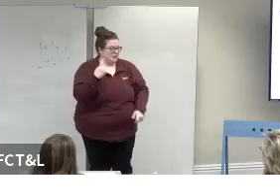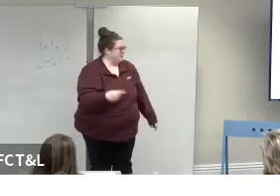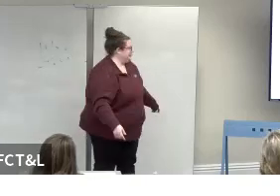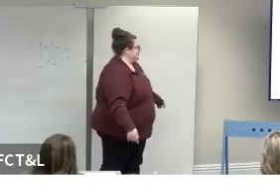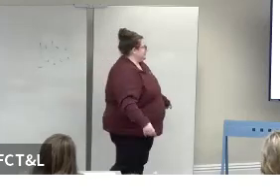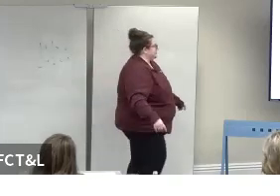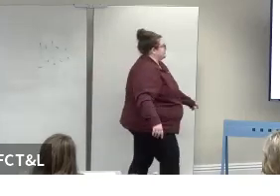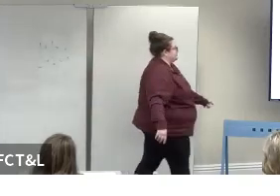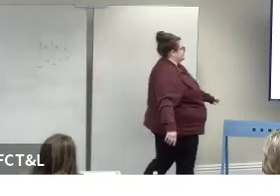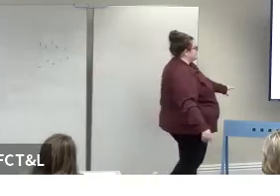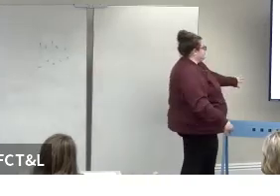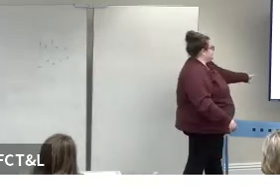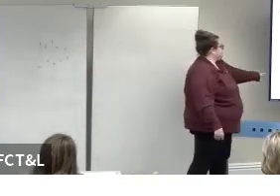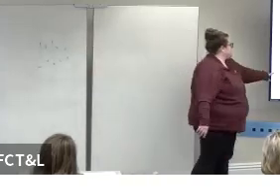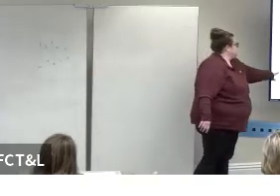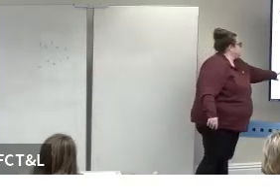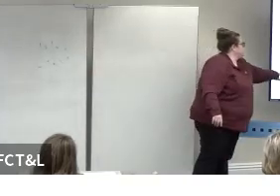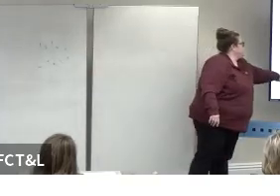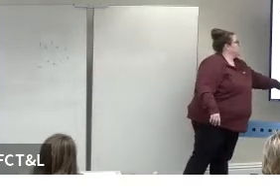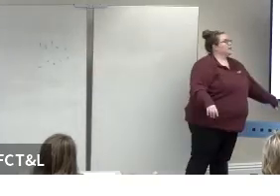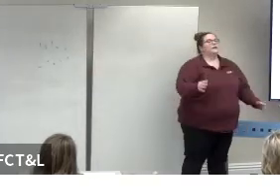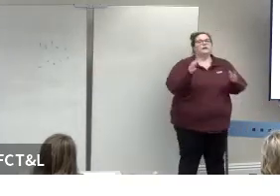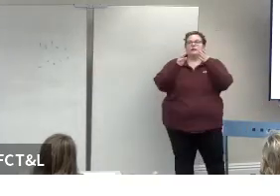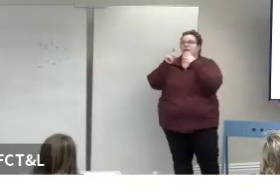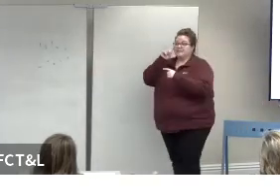Okay, this is a big one.